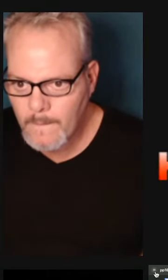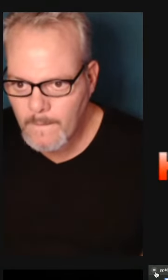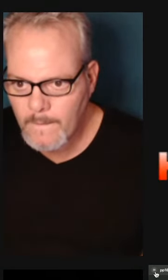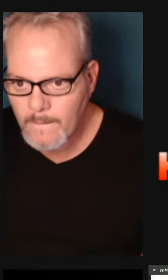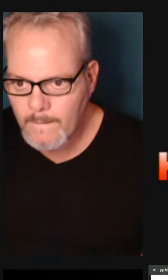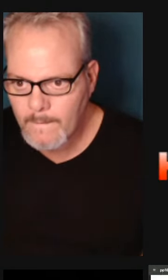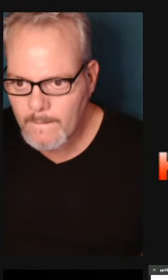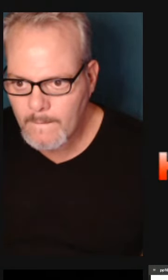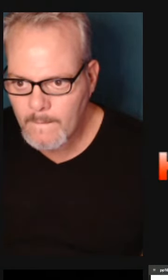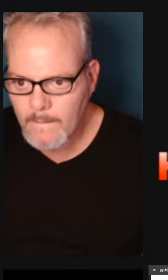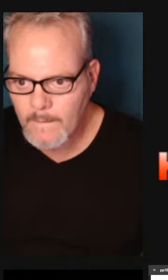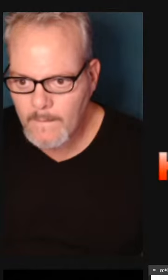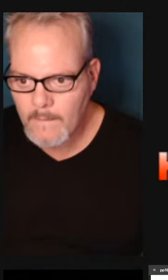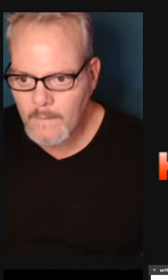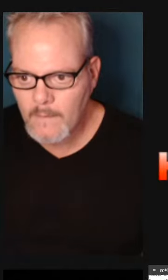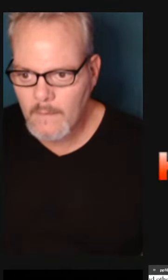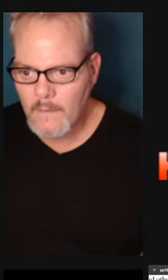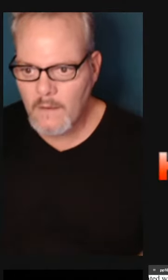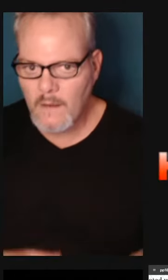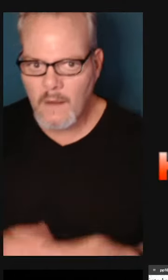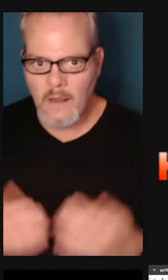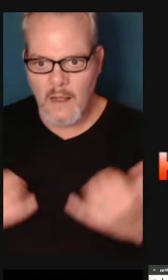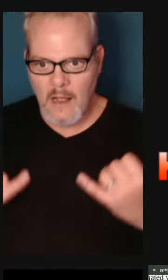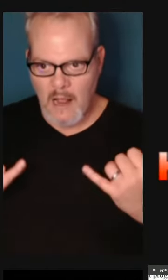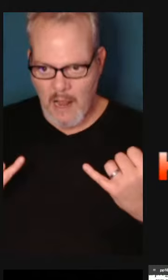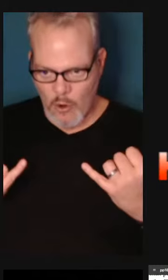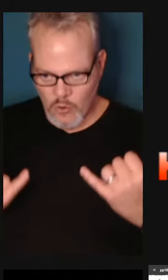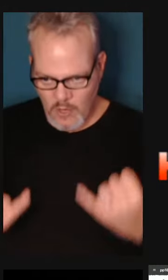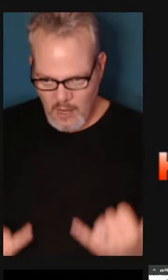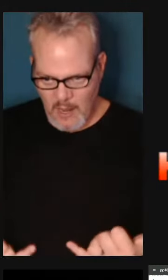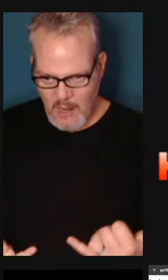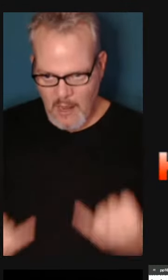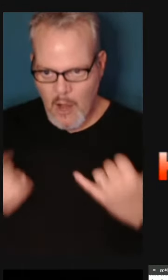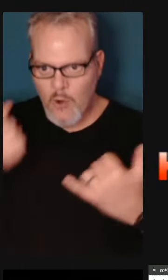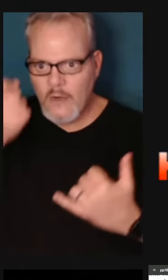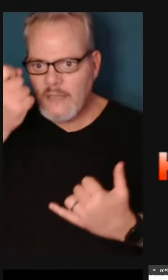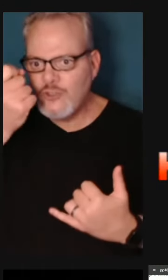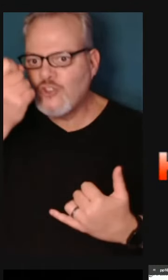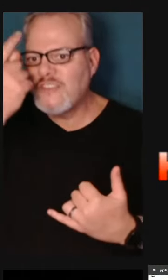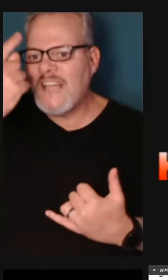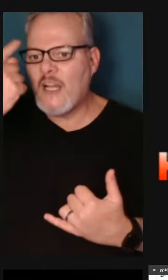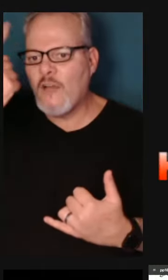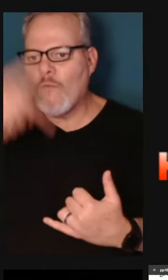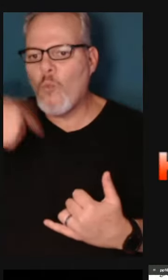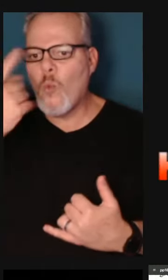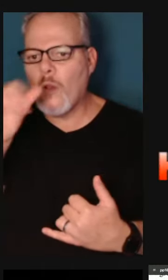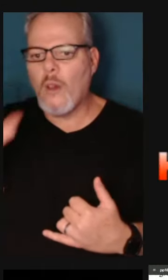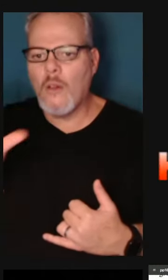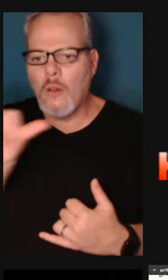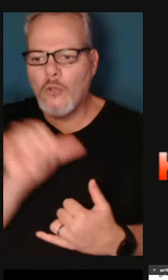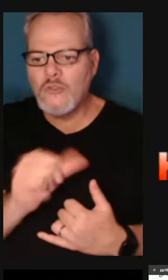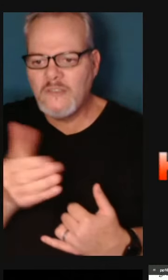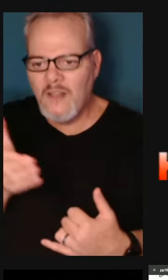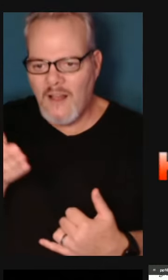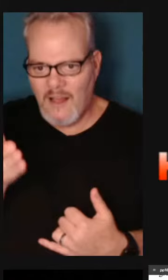of what the structure of the south flank actually looks like.